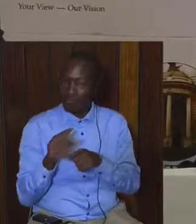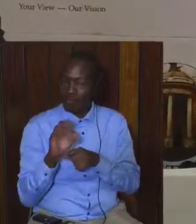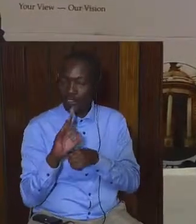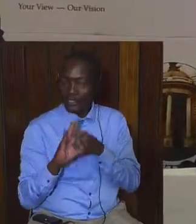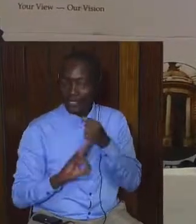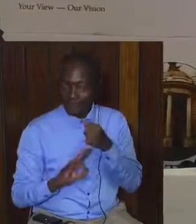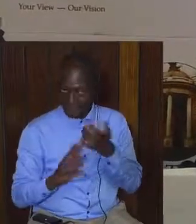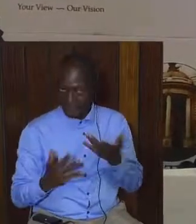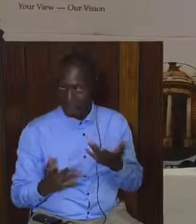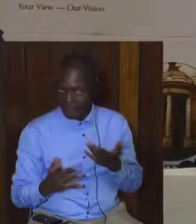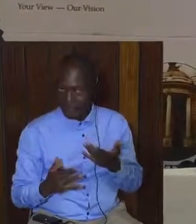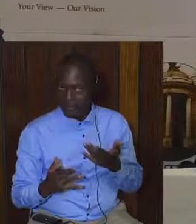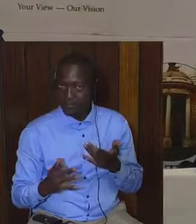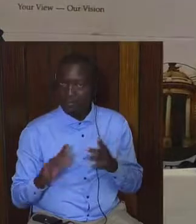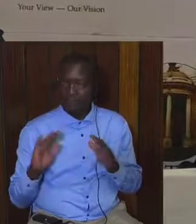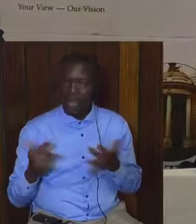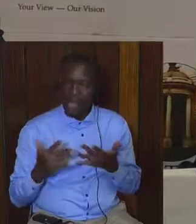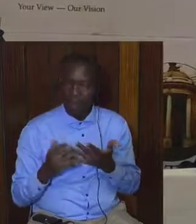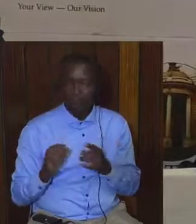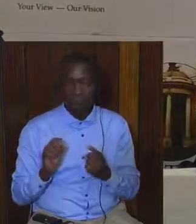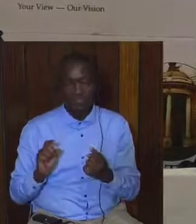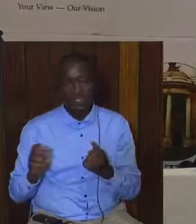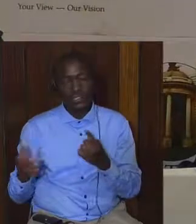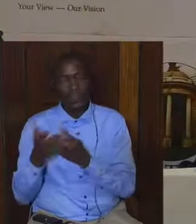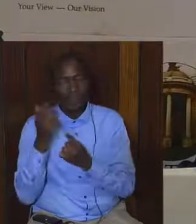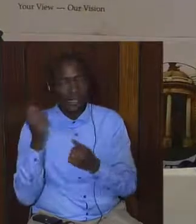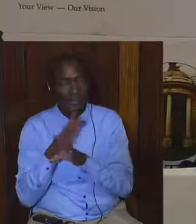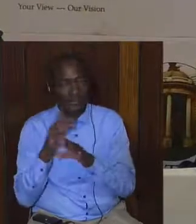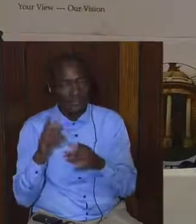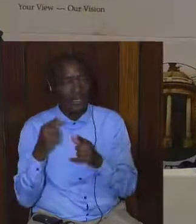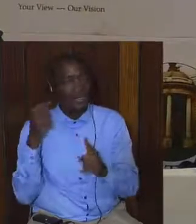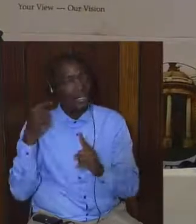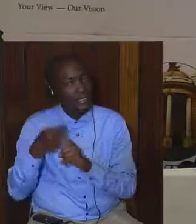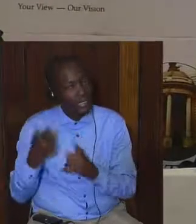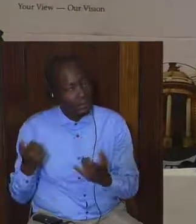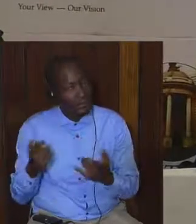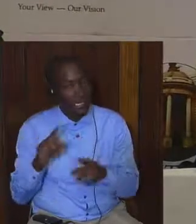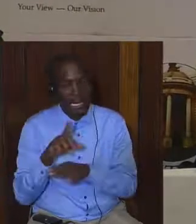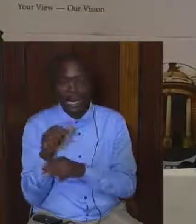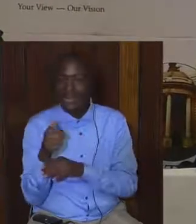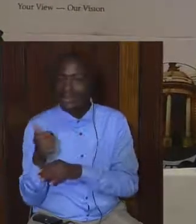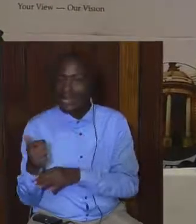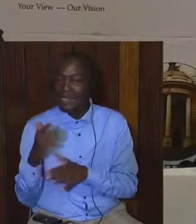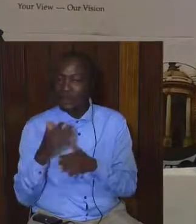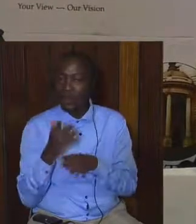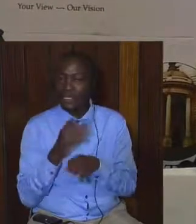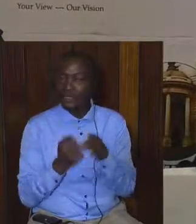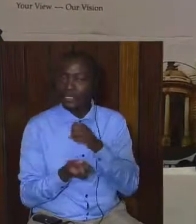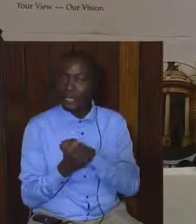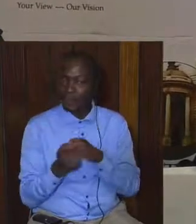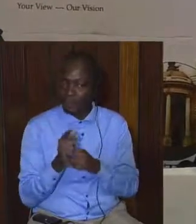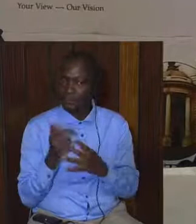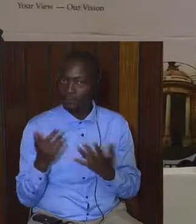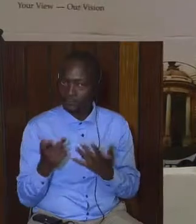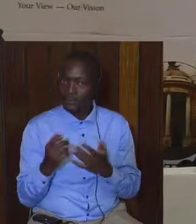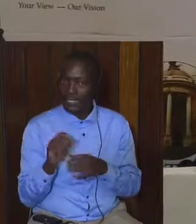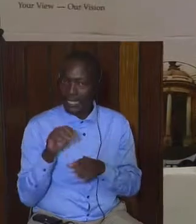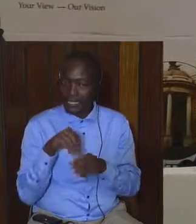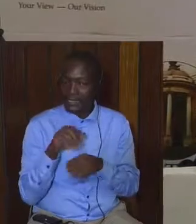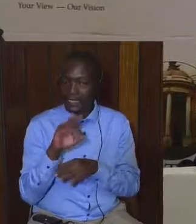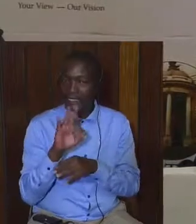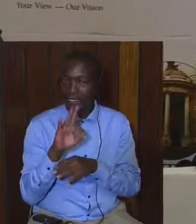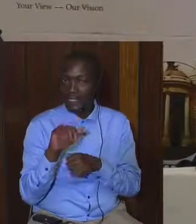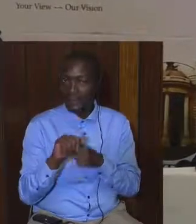quarter, how they've met their targets for that quarter, and other work that would have taken place during that quarter. The